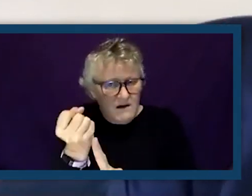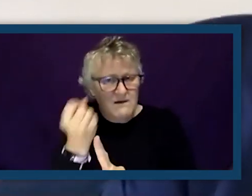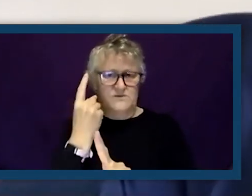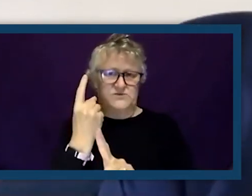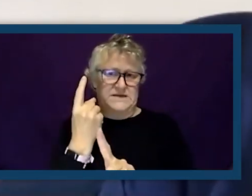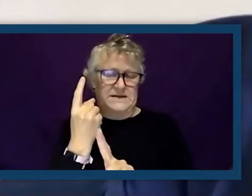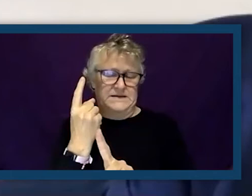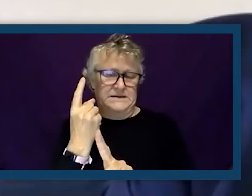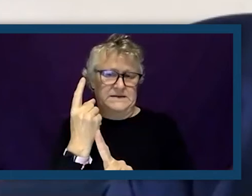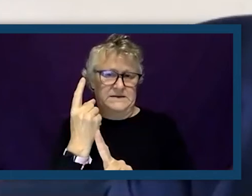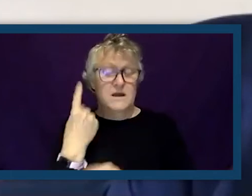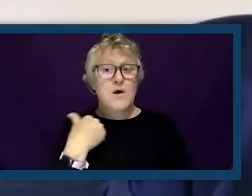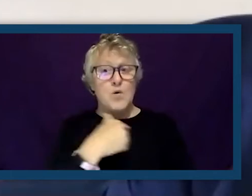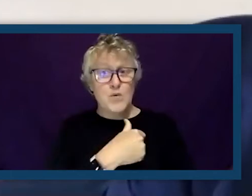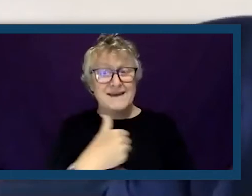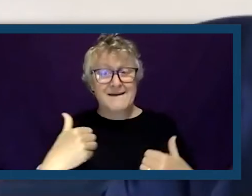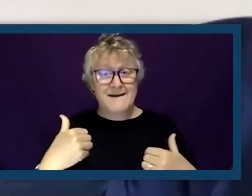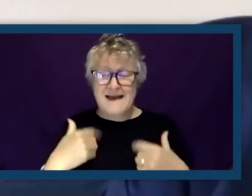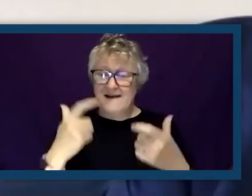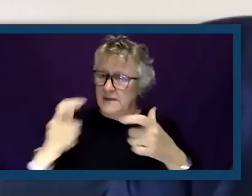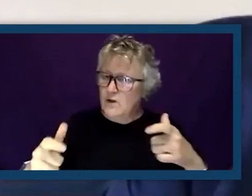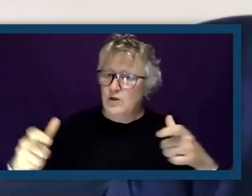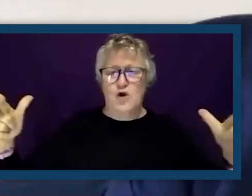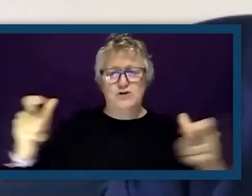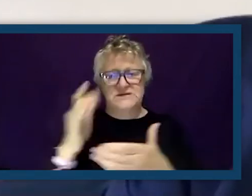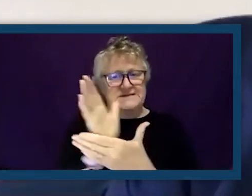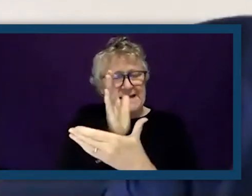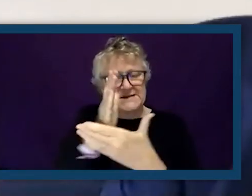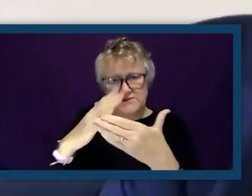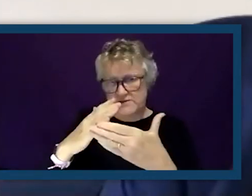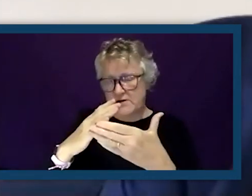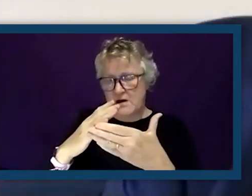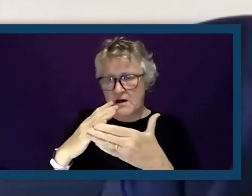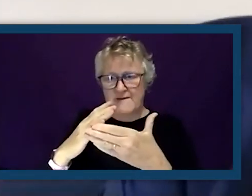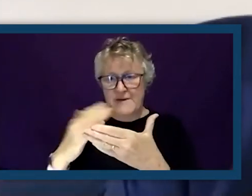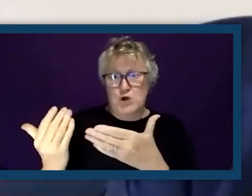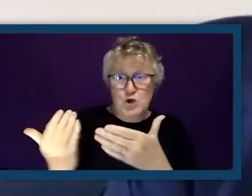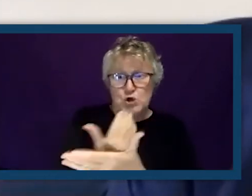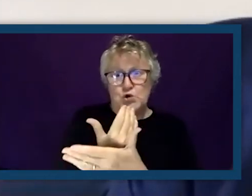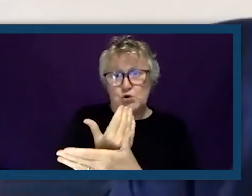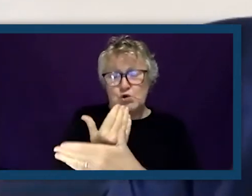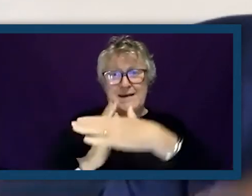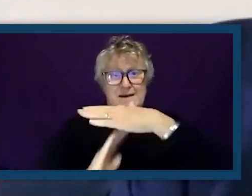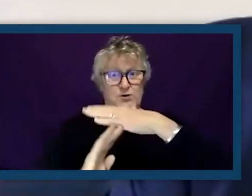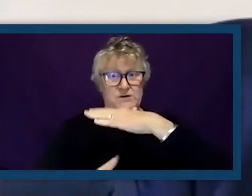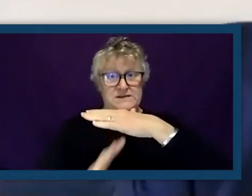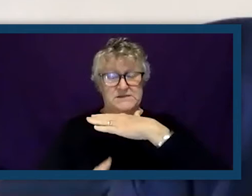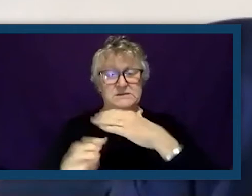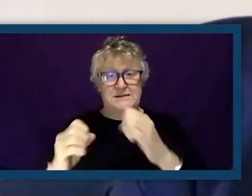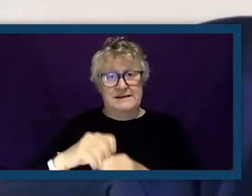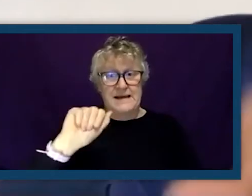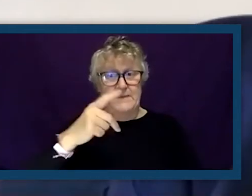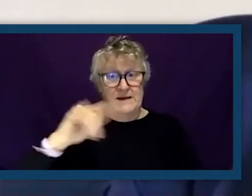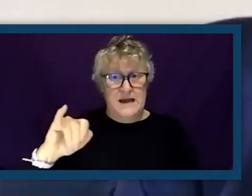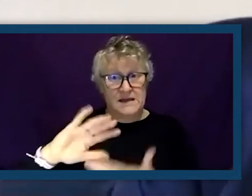we have the largest segment of the AAPI community is new immigrants. And generally speaking, like when we opine on like